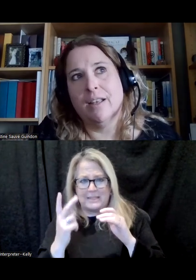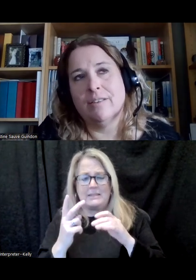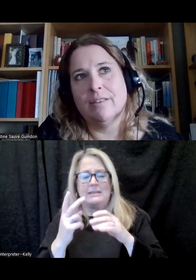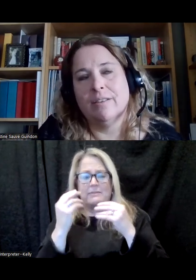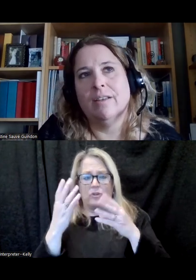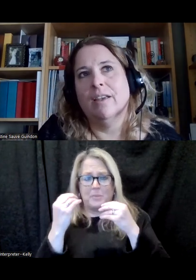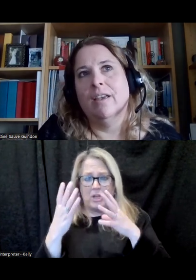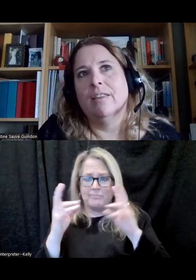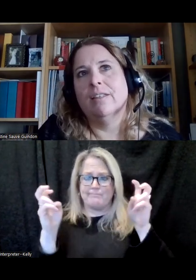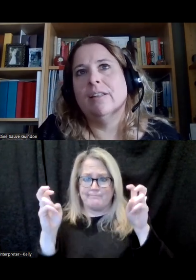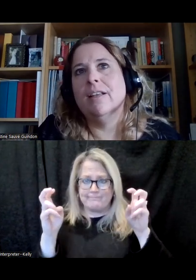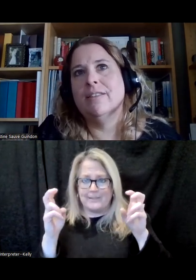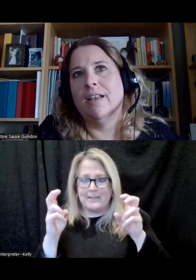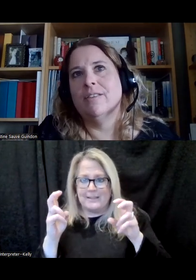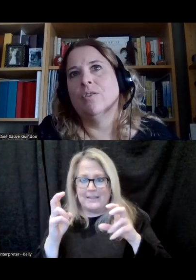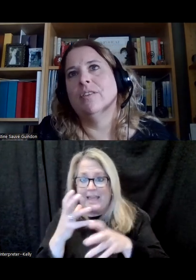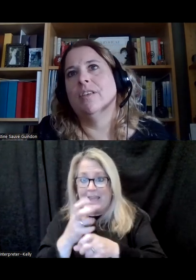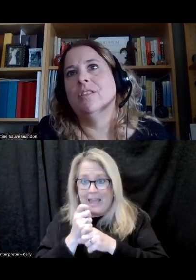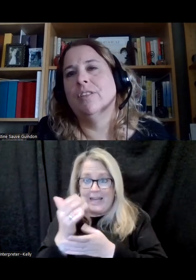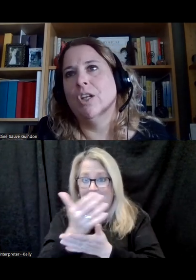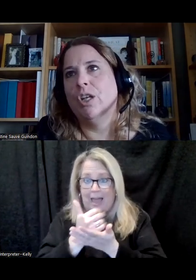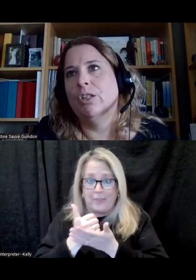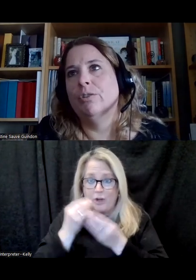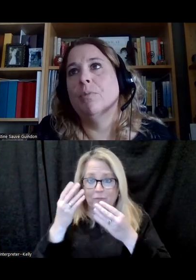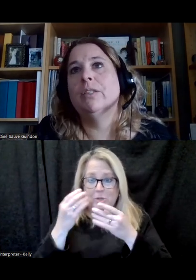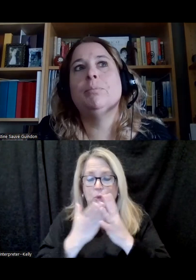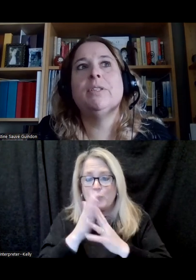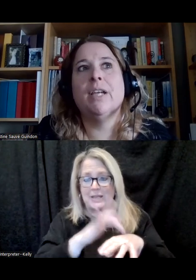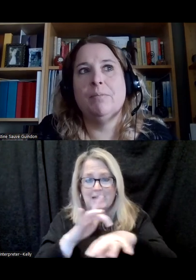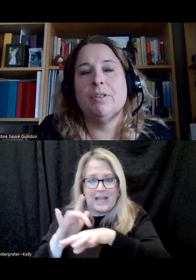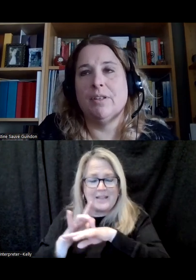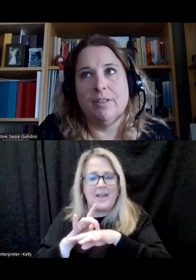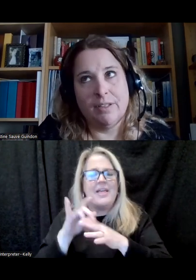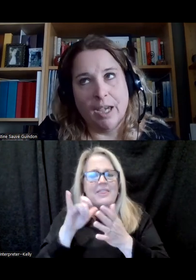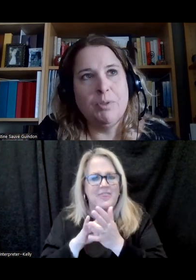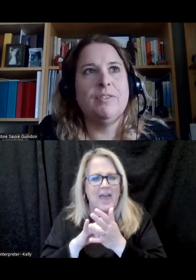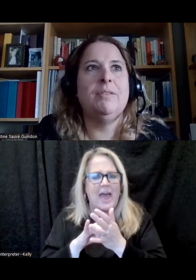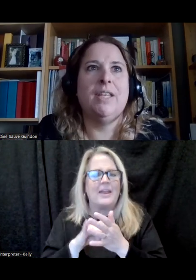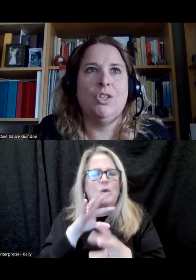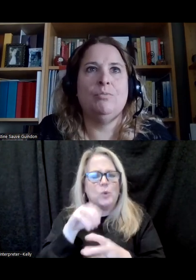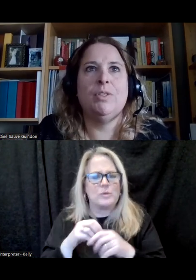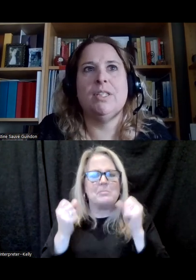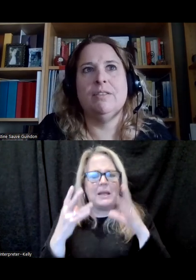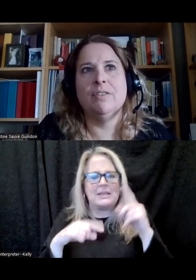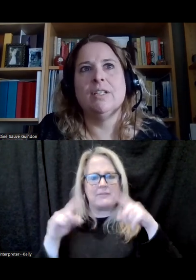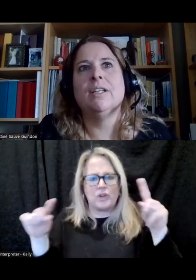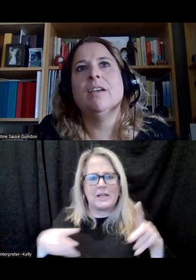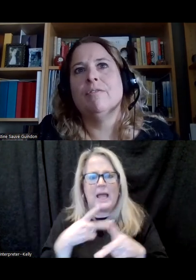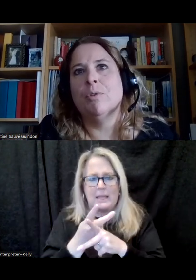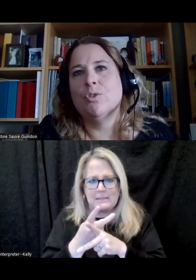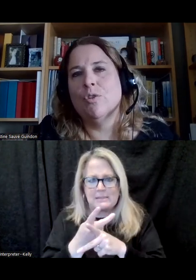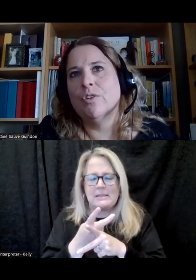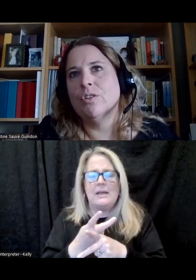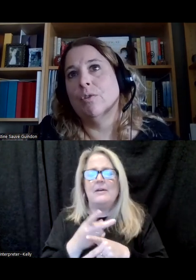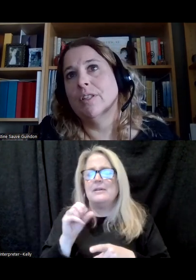tactile sense. Tactile sense or the sense of touch include multiple types of sensation received